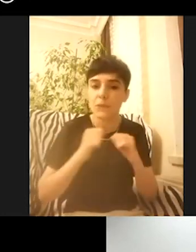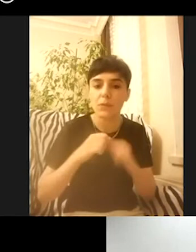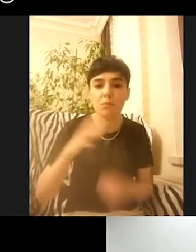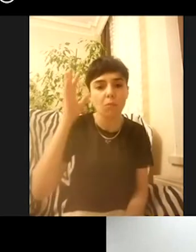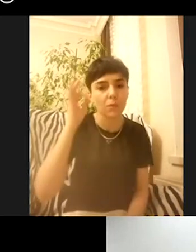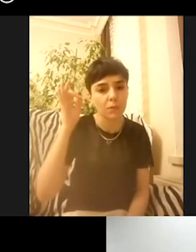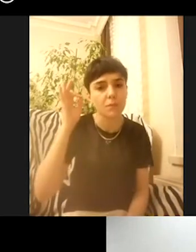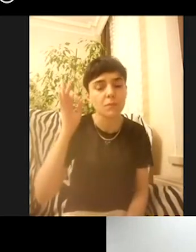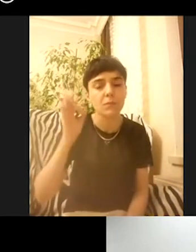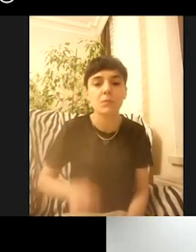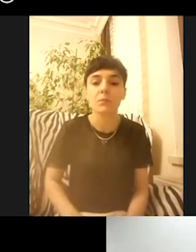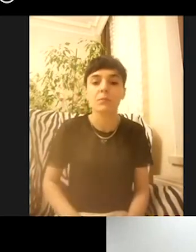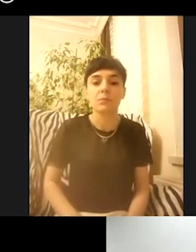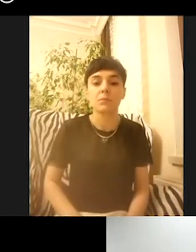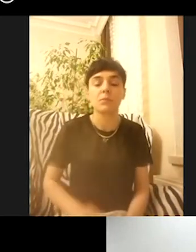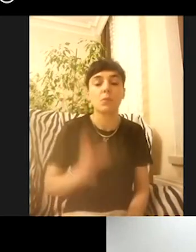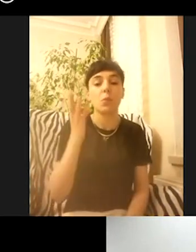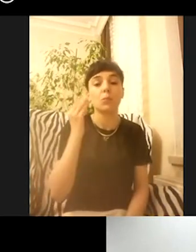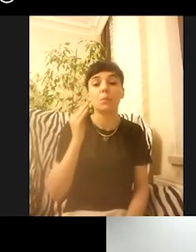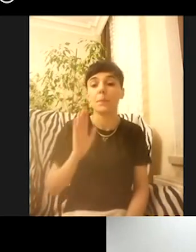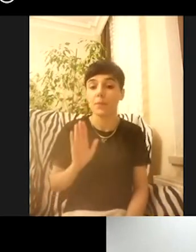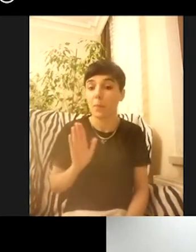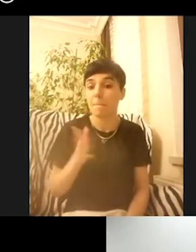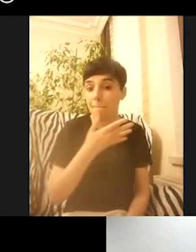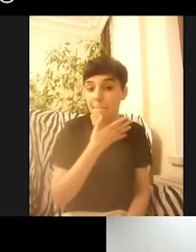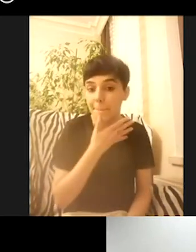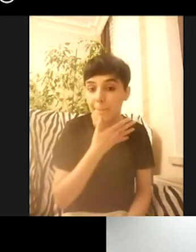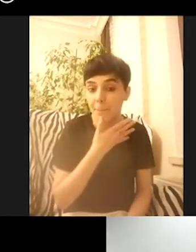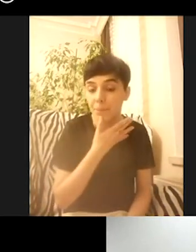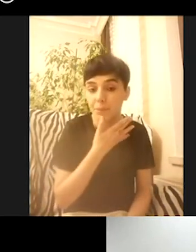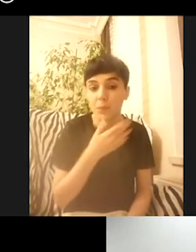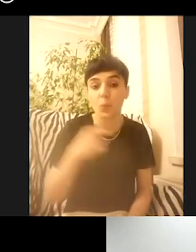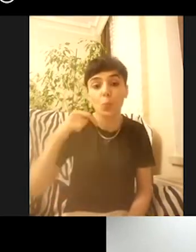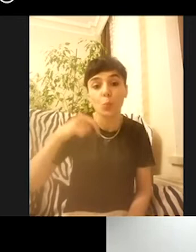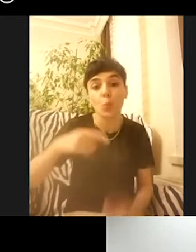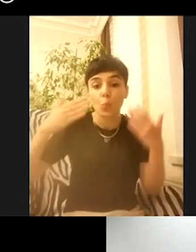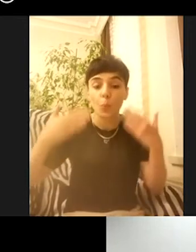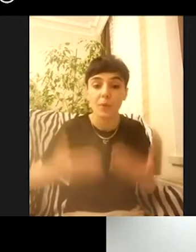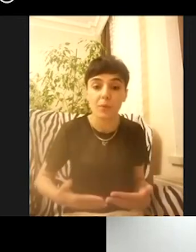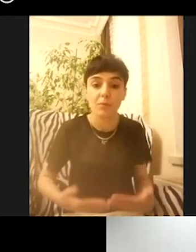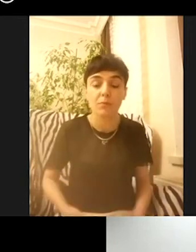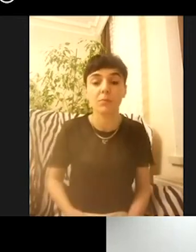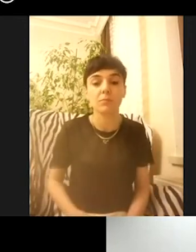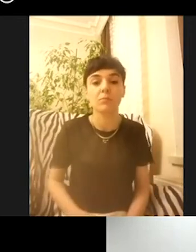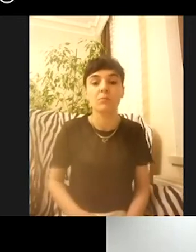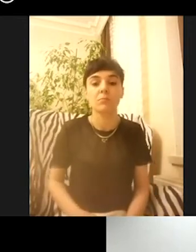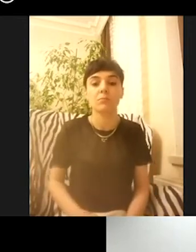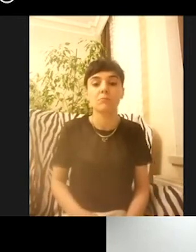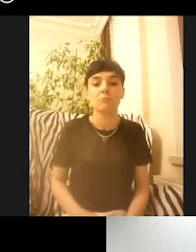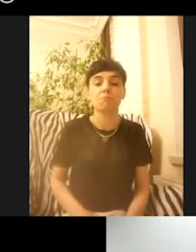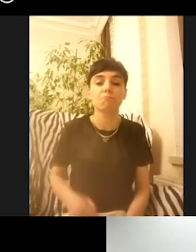not lose bodies that are not within our circles. Mm-hmm. I'm not artist myself, but